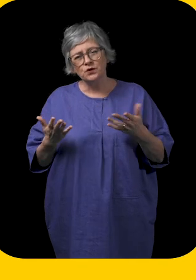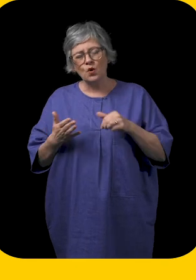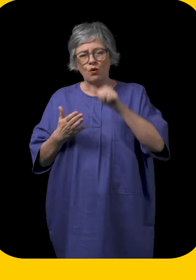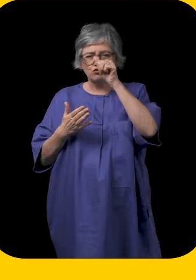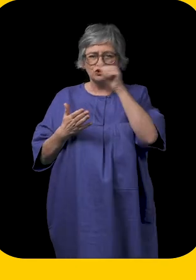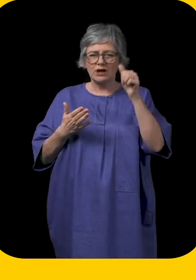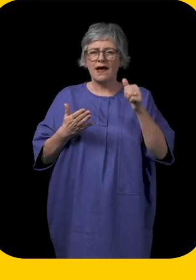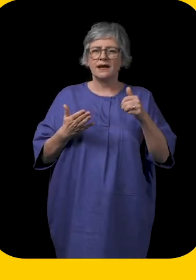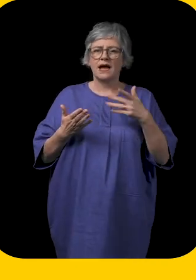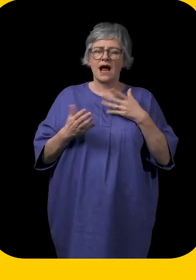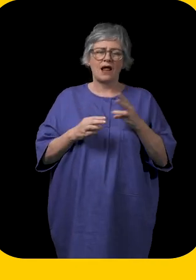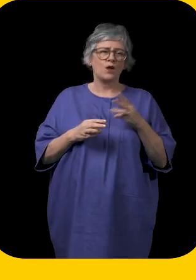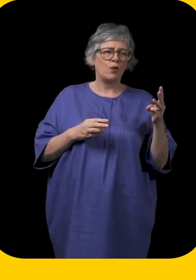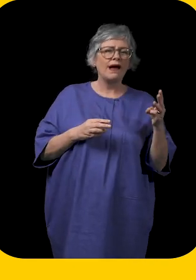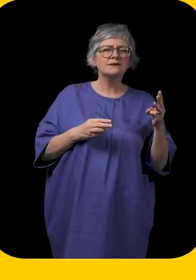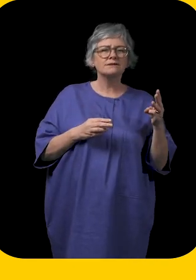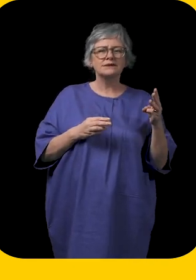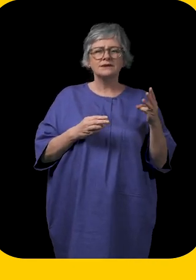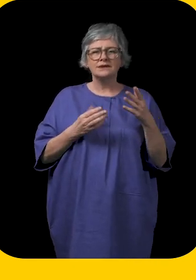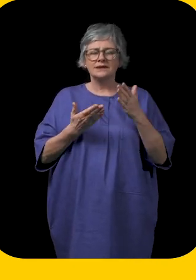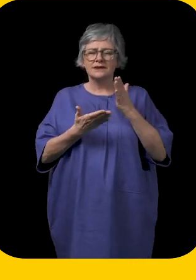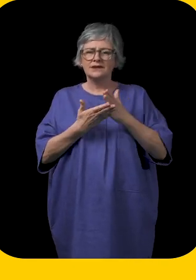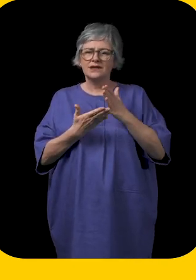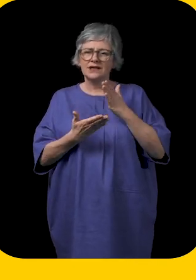somehow Christianity in the West